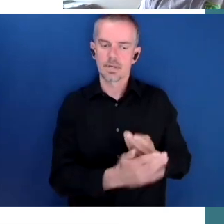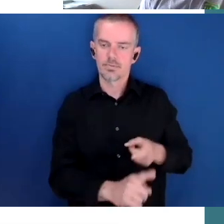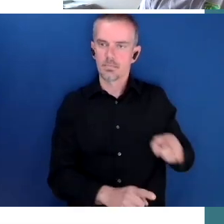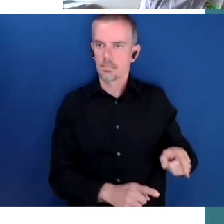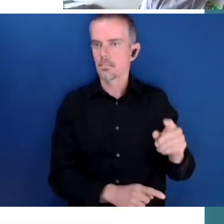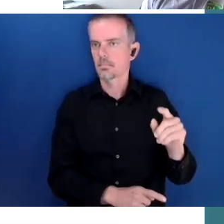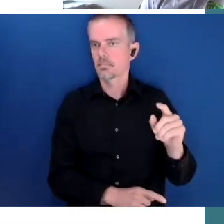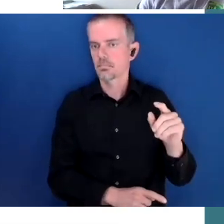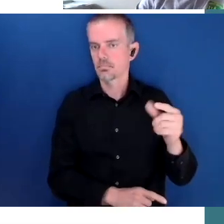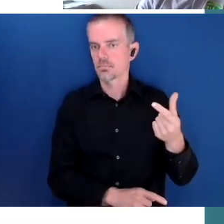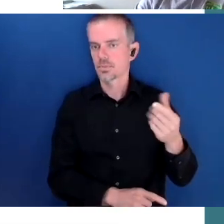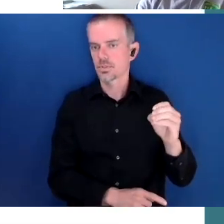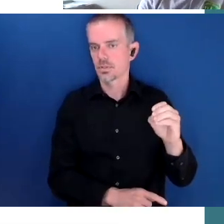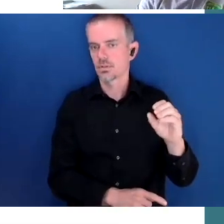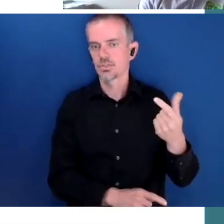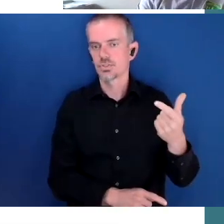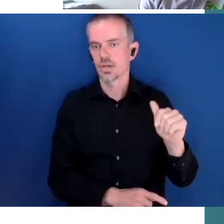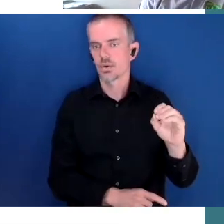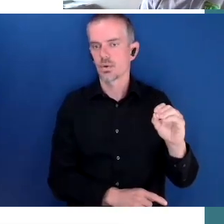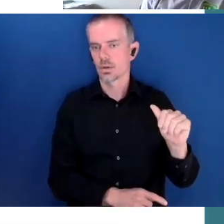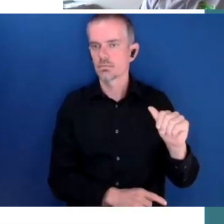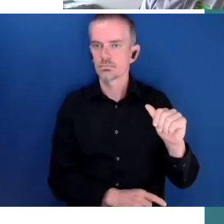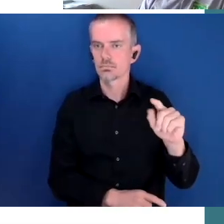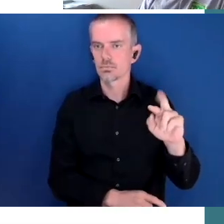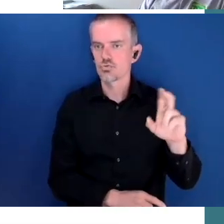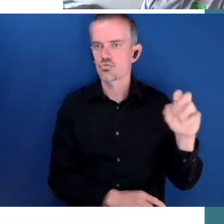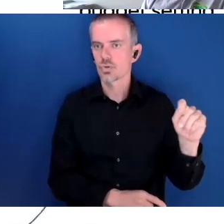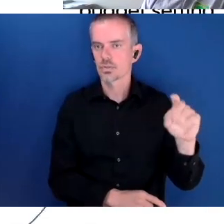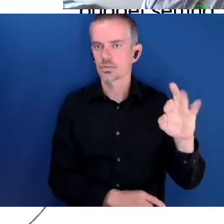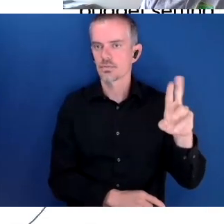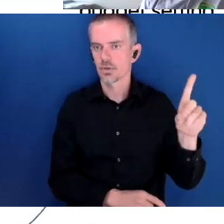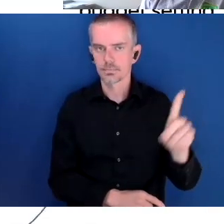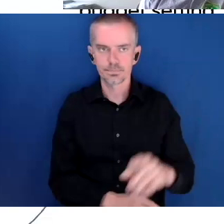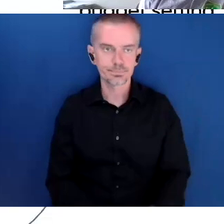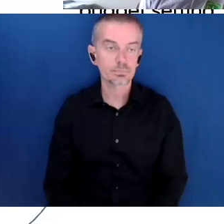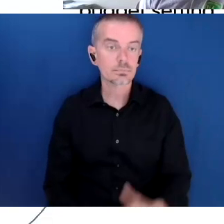fund dollars. Next slide, please.